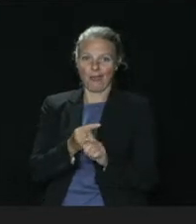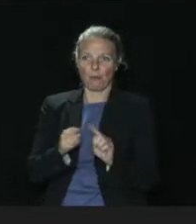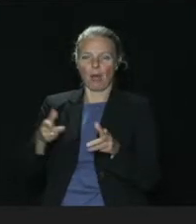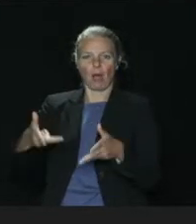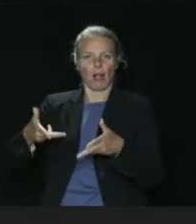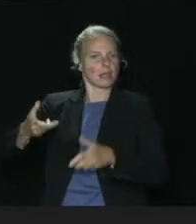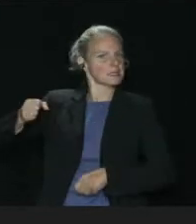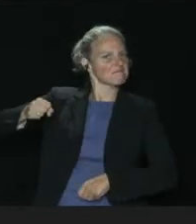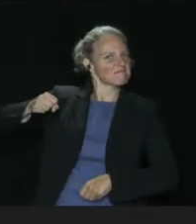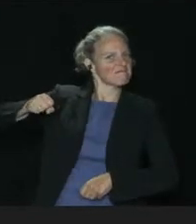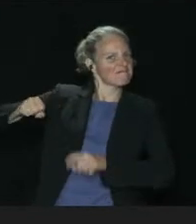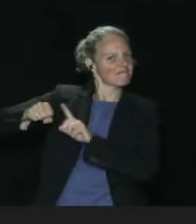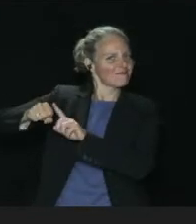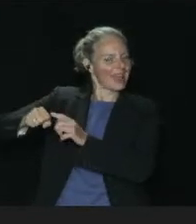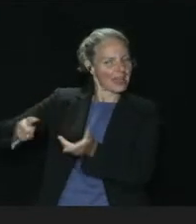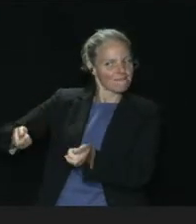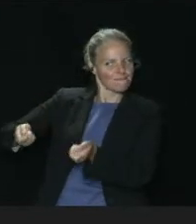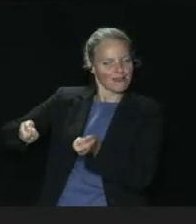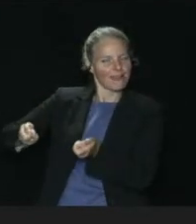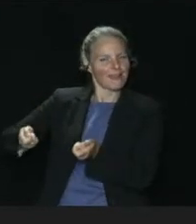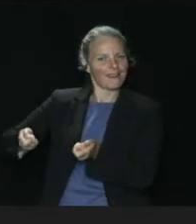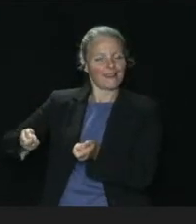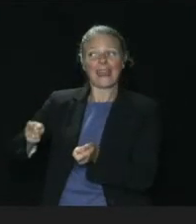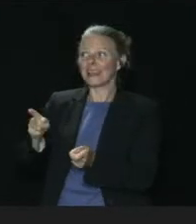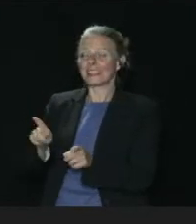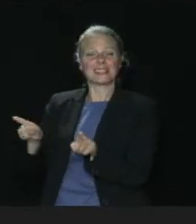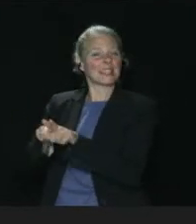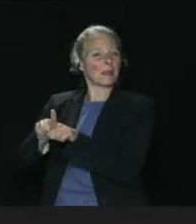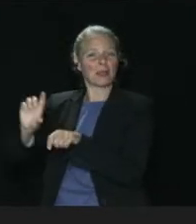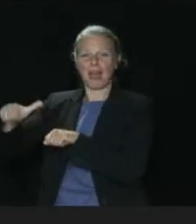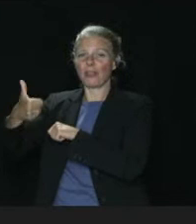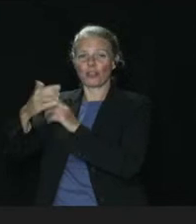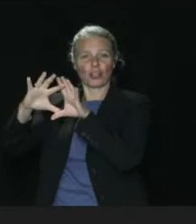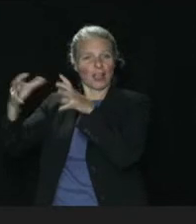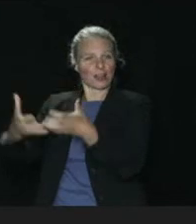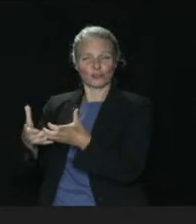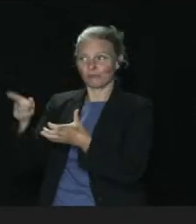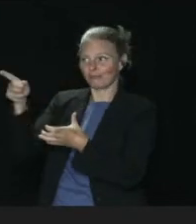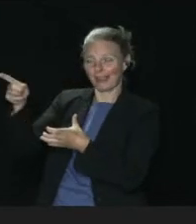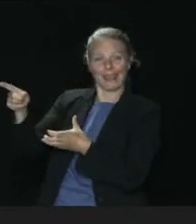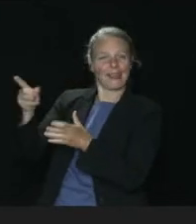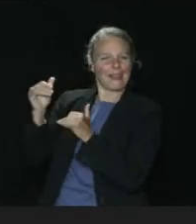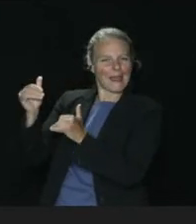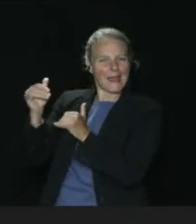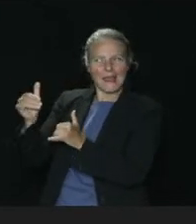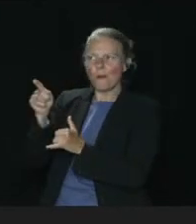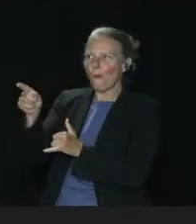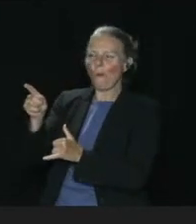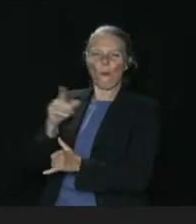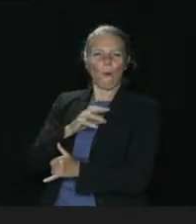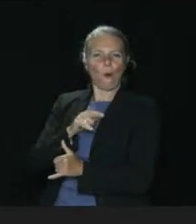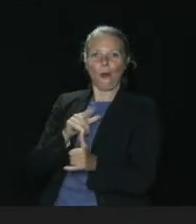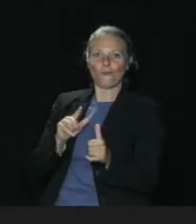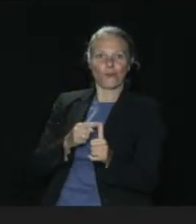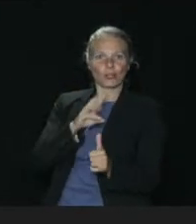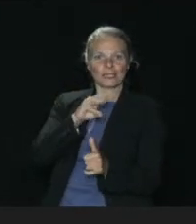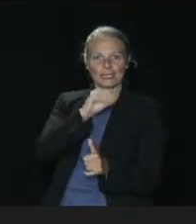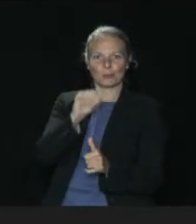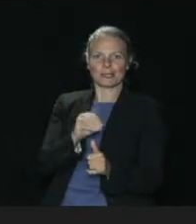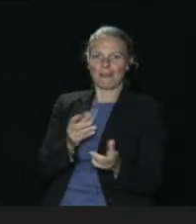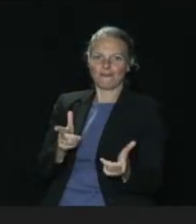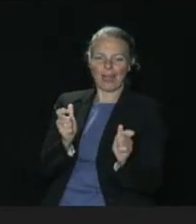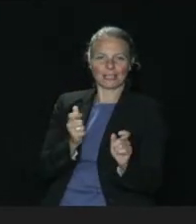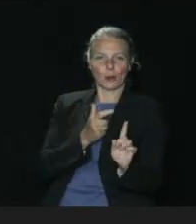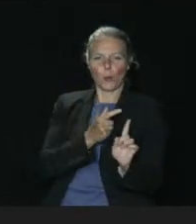those other countries where they were able to vaccinate quite quickly. The 60-70% of the population, and then they start